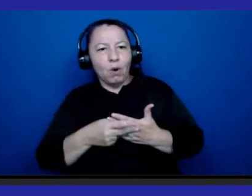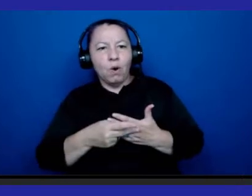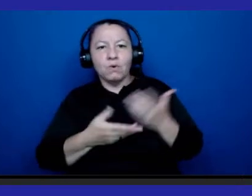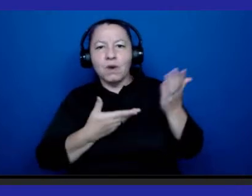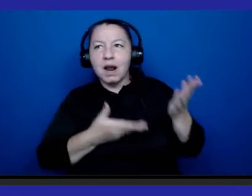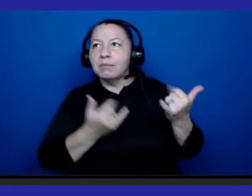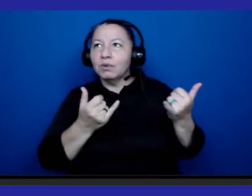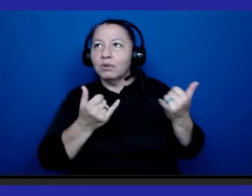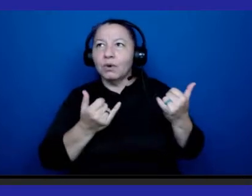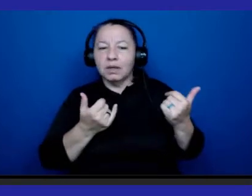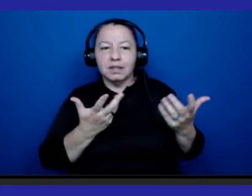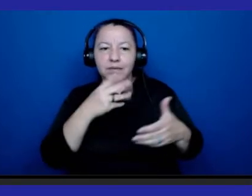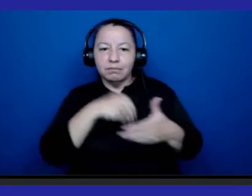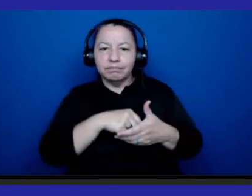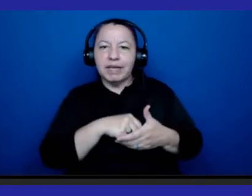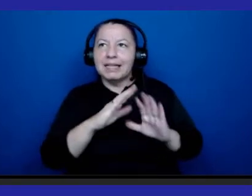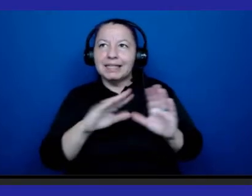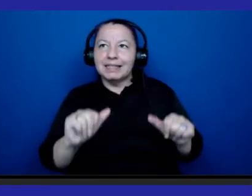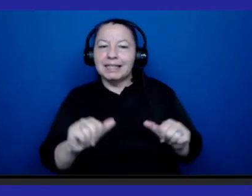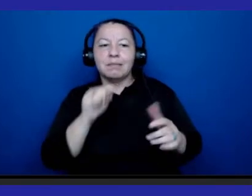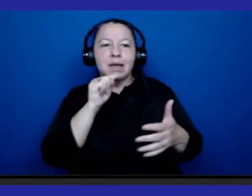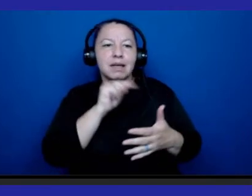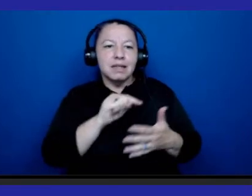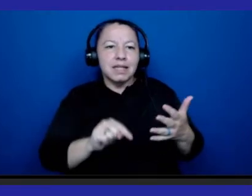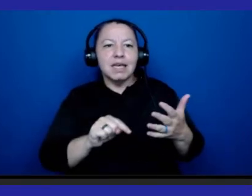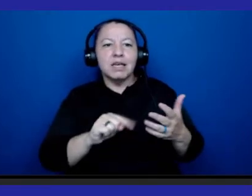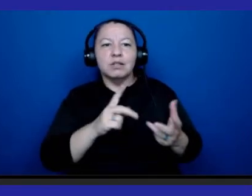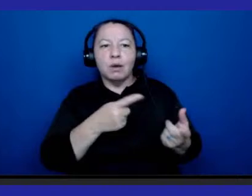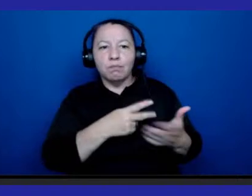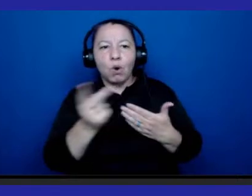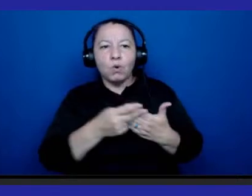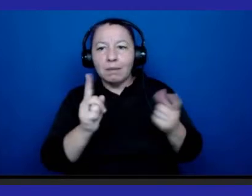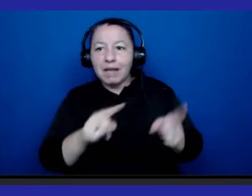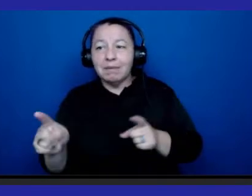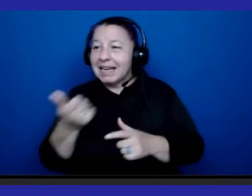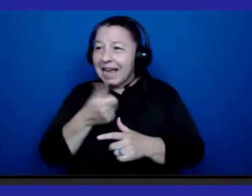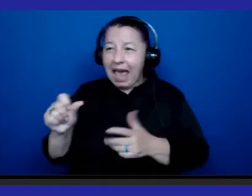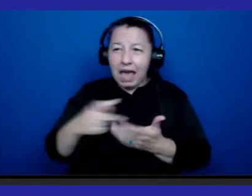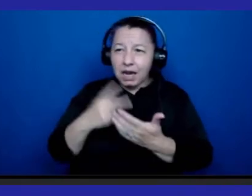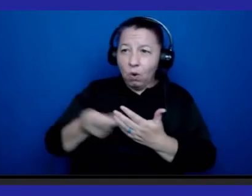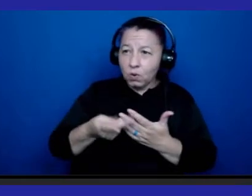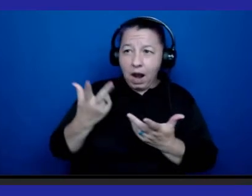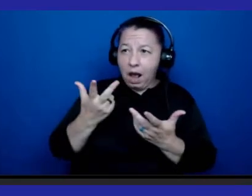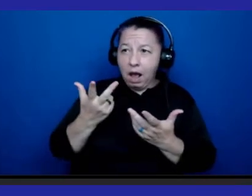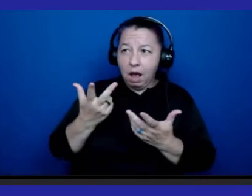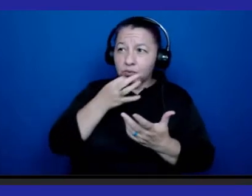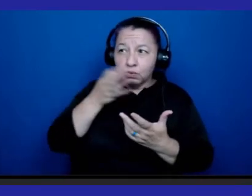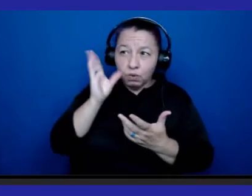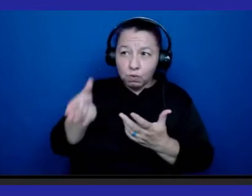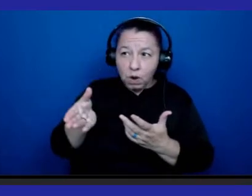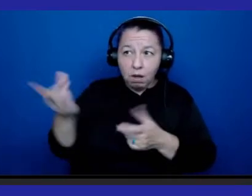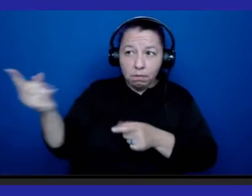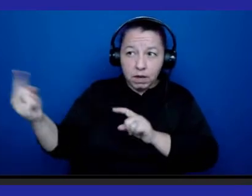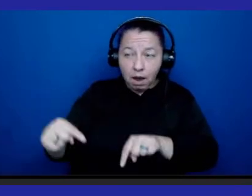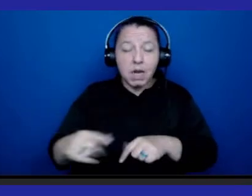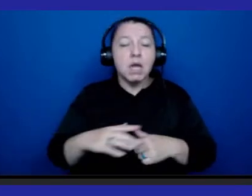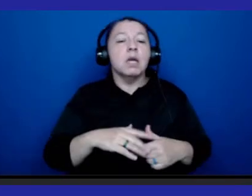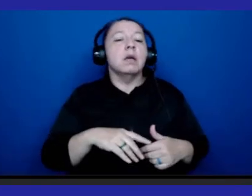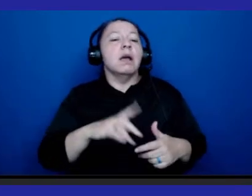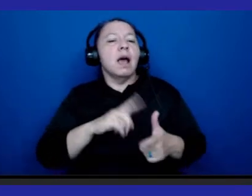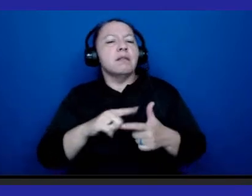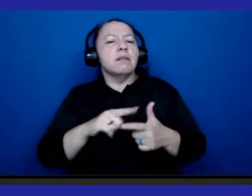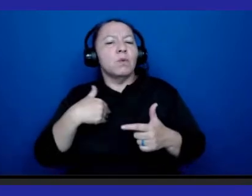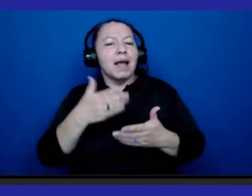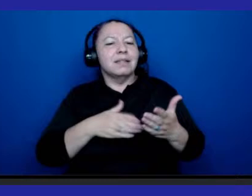system. Are these programs still in place? And are there any programs in the pipeline? And then we had some spotlight